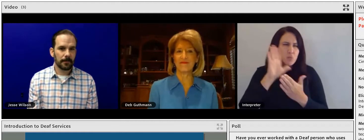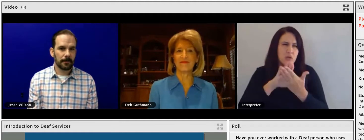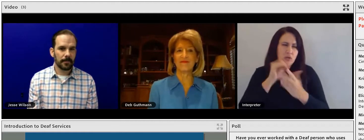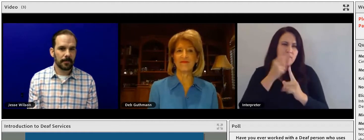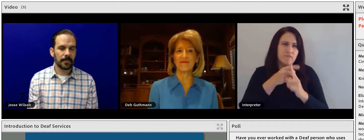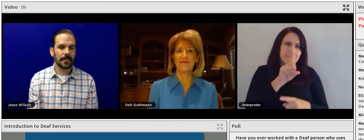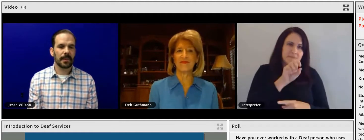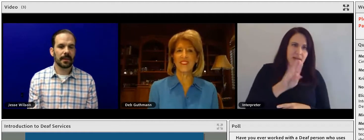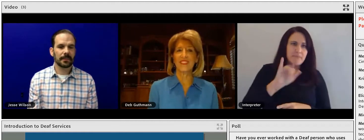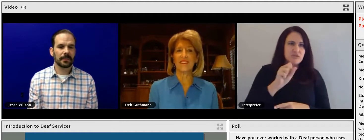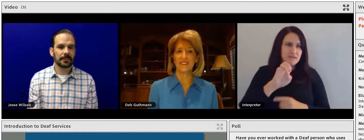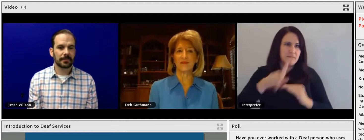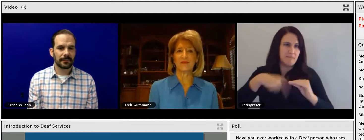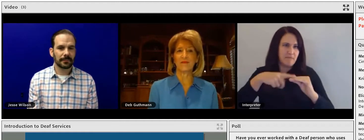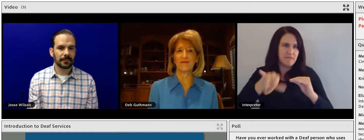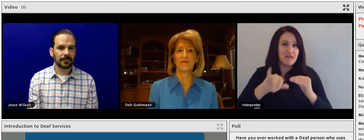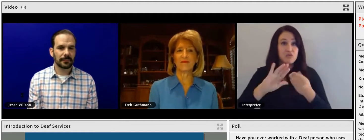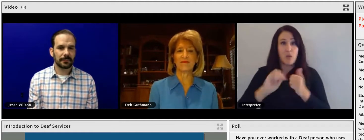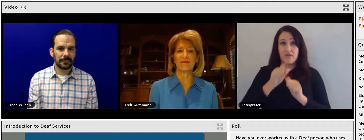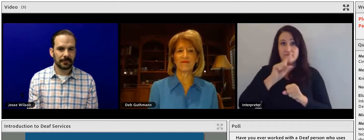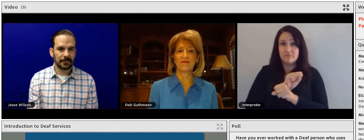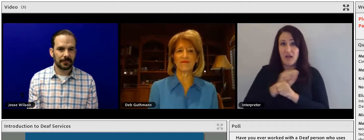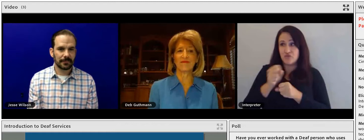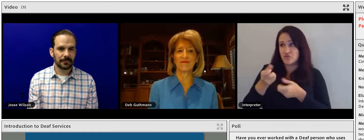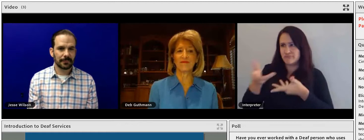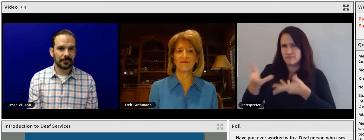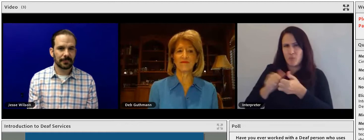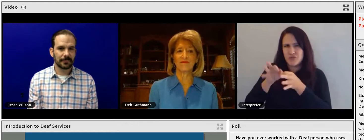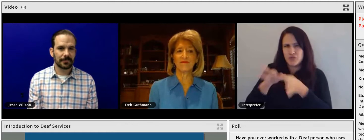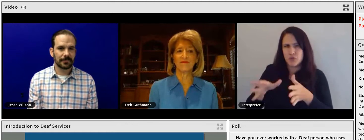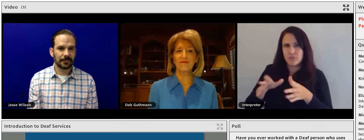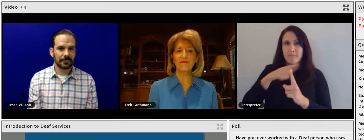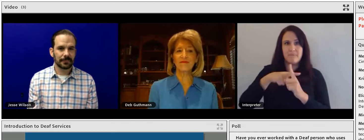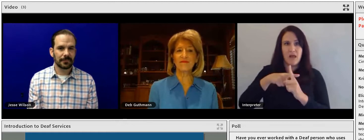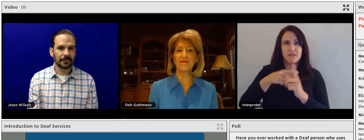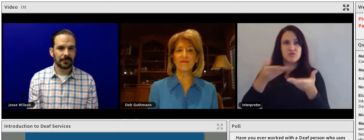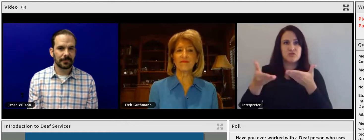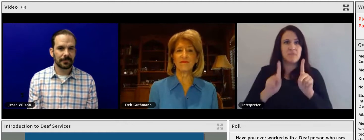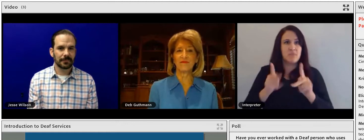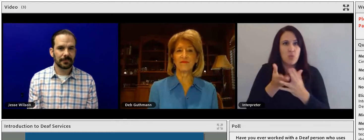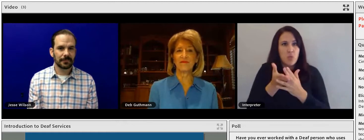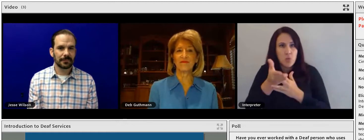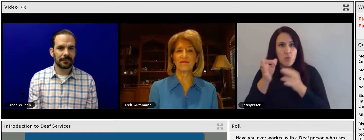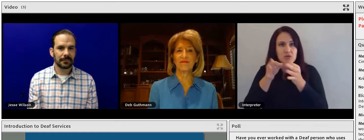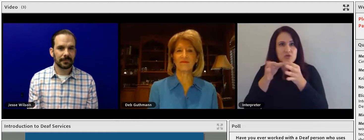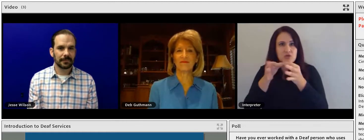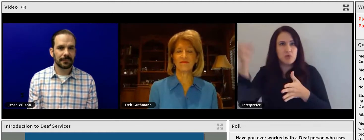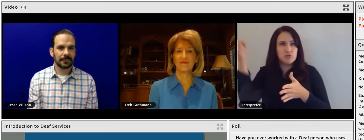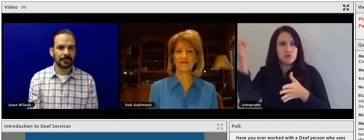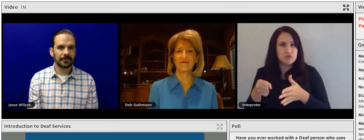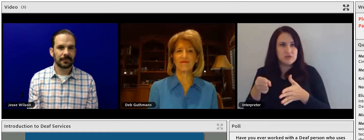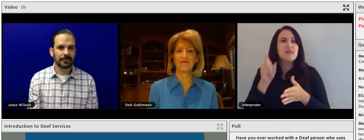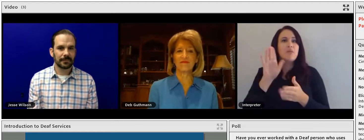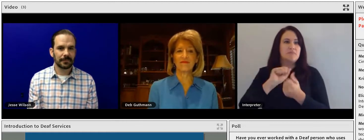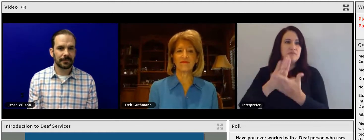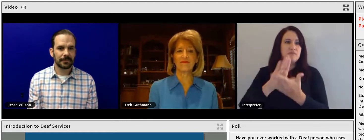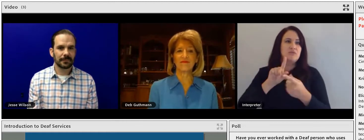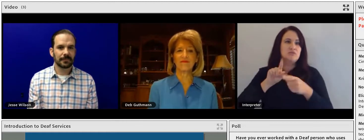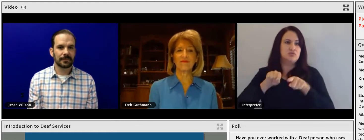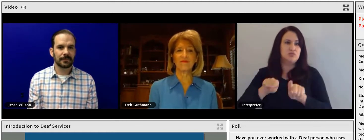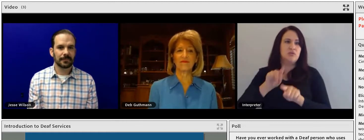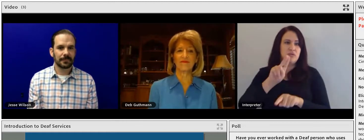Jesse. So how do you actually work with interpreters and serve people through interpreters? That will be addressed in December.